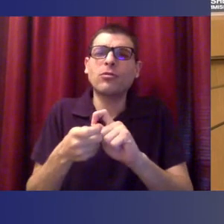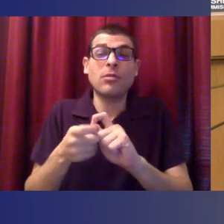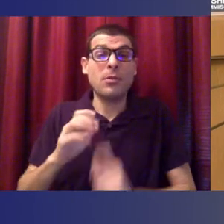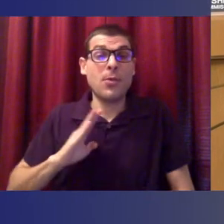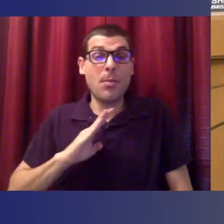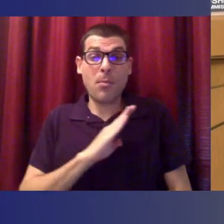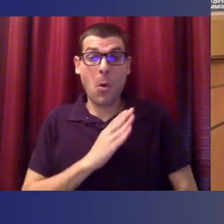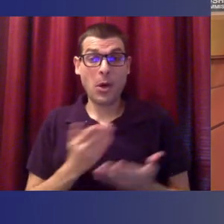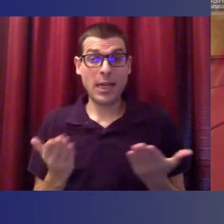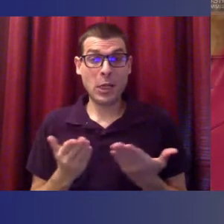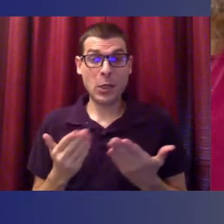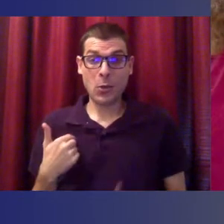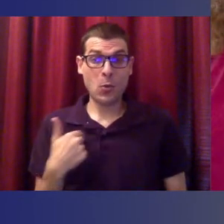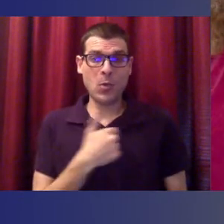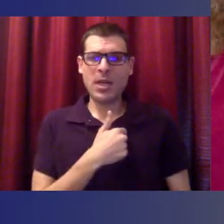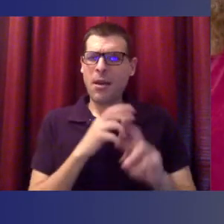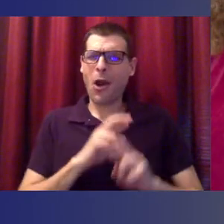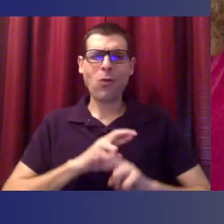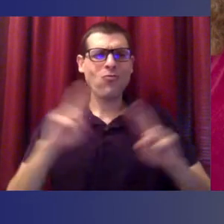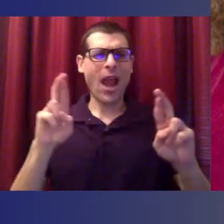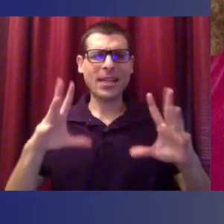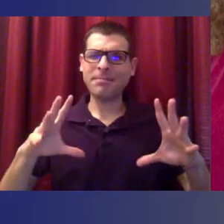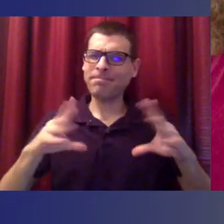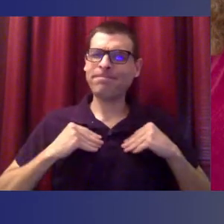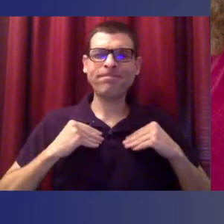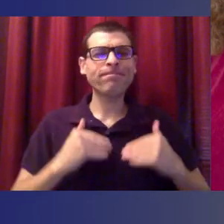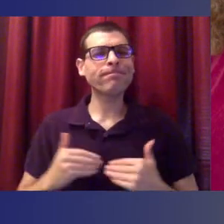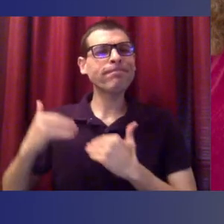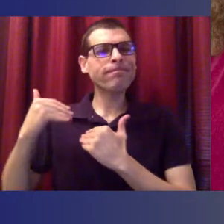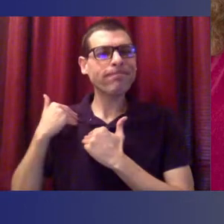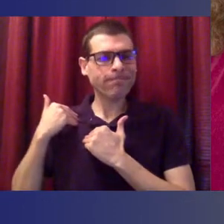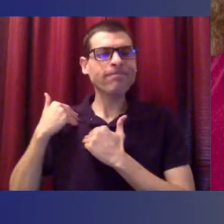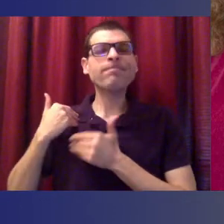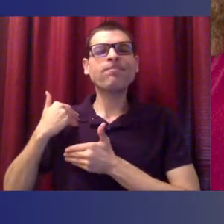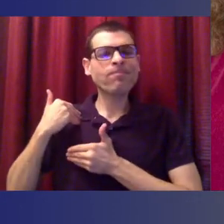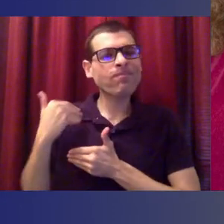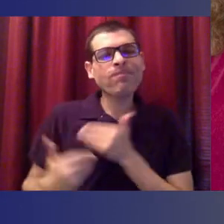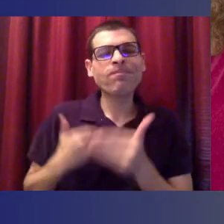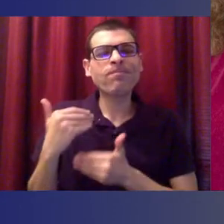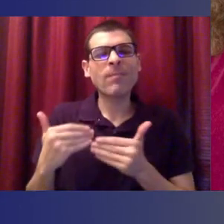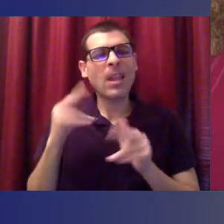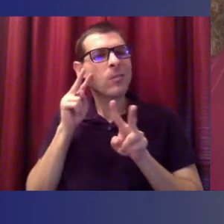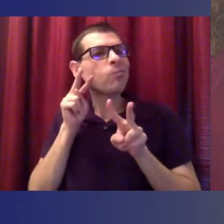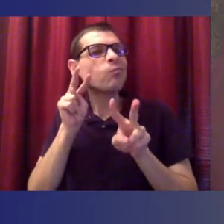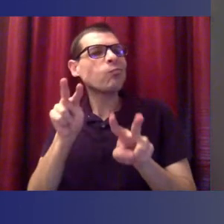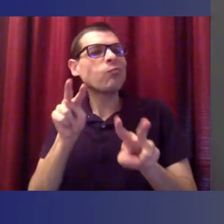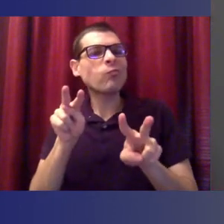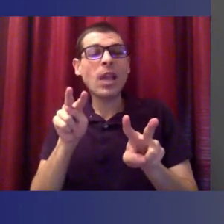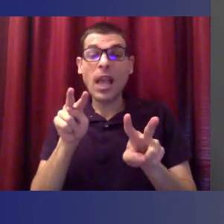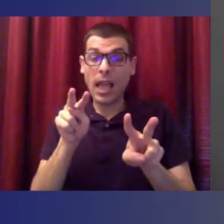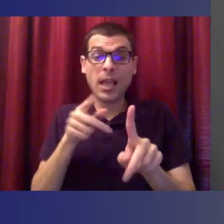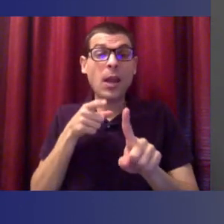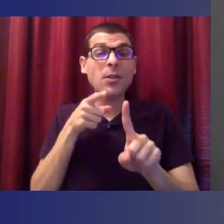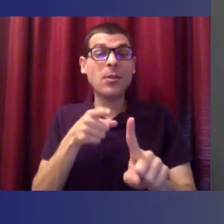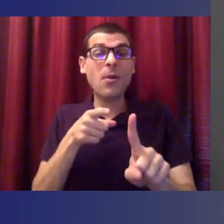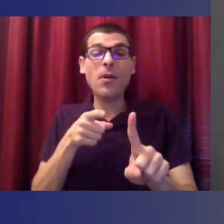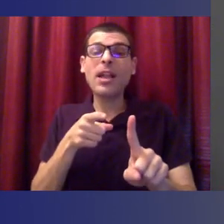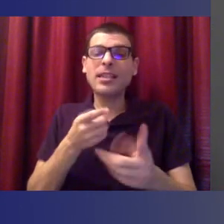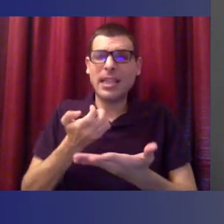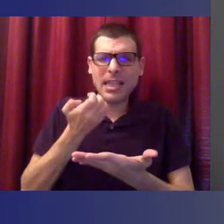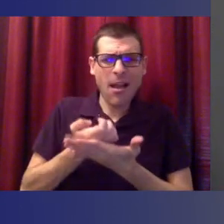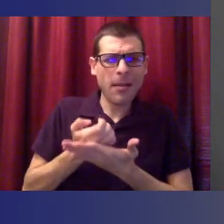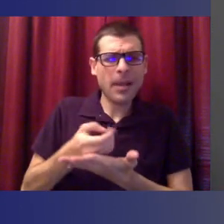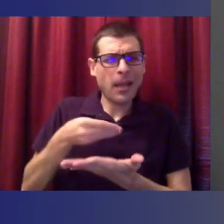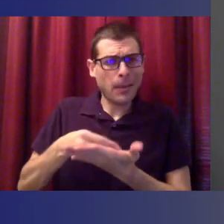work at hand. And together, I look forward to continuing the economic mobility work that I've been focusing